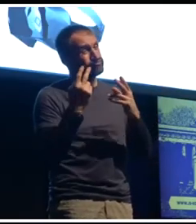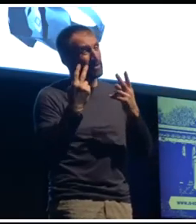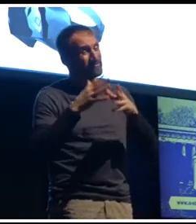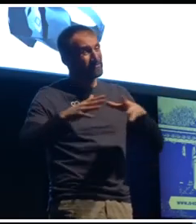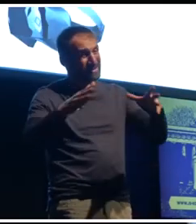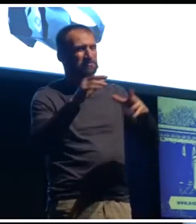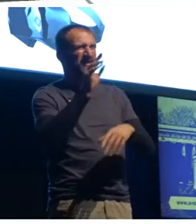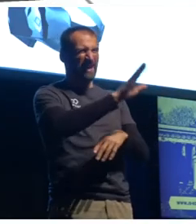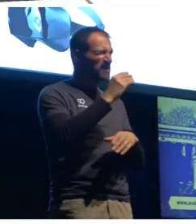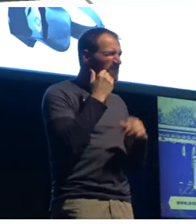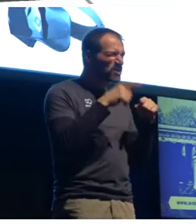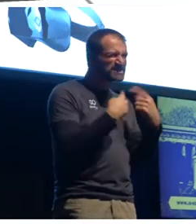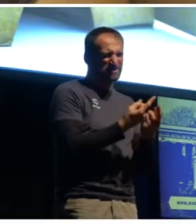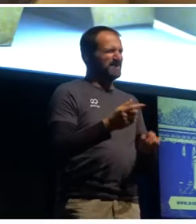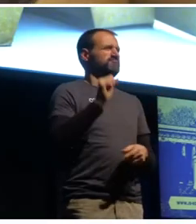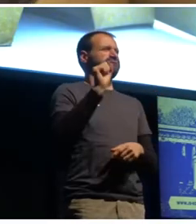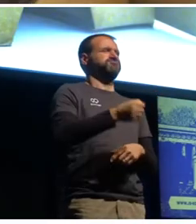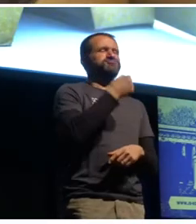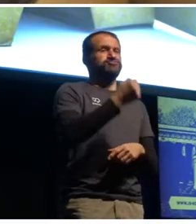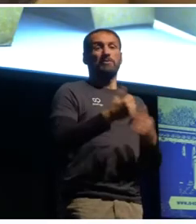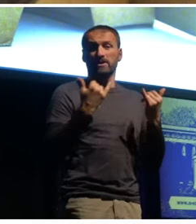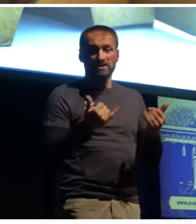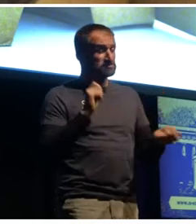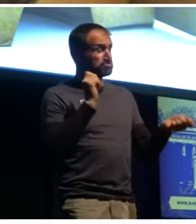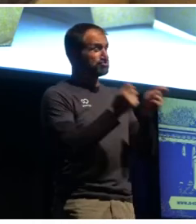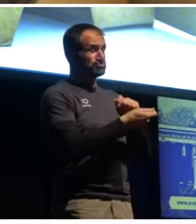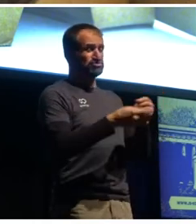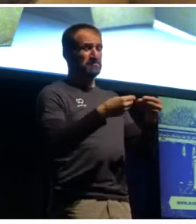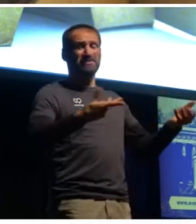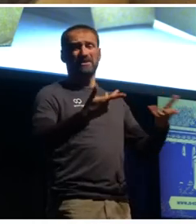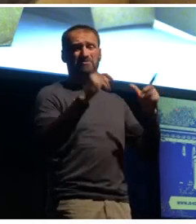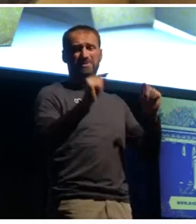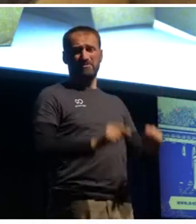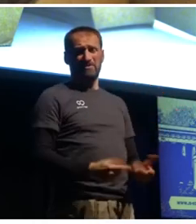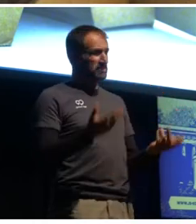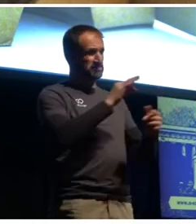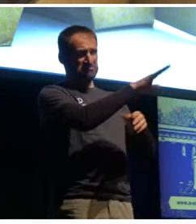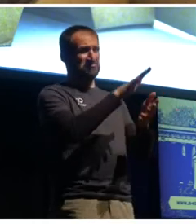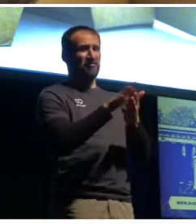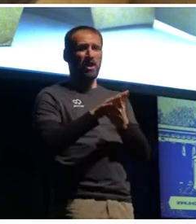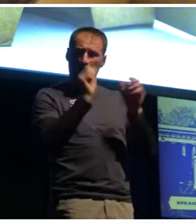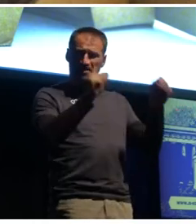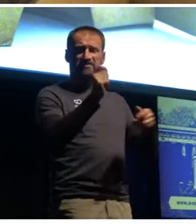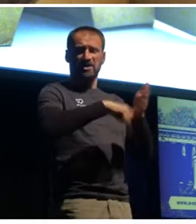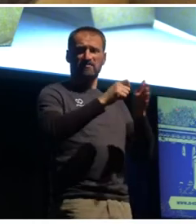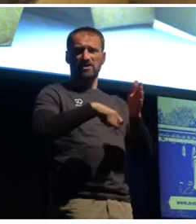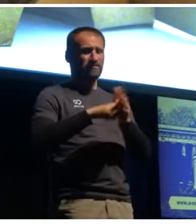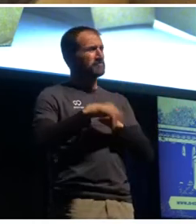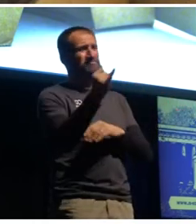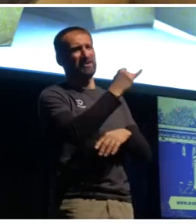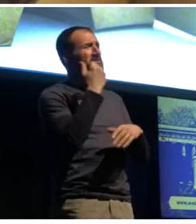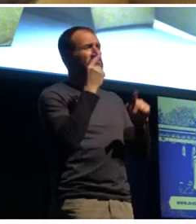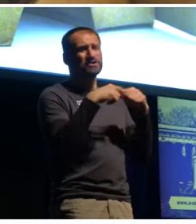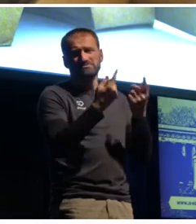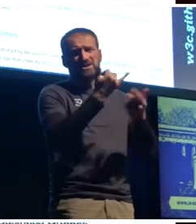now it's available to consumers, both in high-end models and in kits that you can assemble yourself. There's an entry point for almost anyone in a first